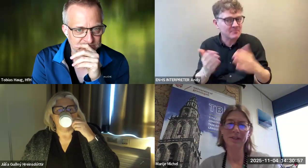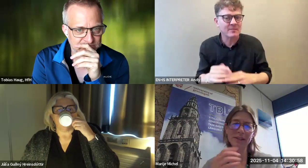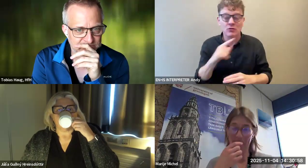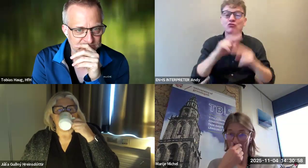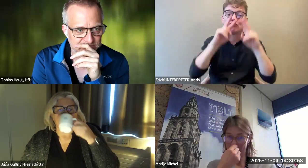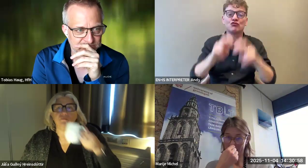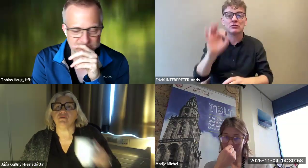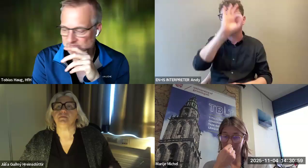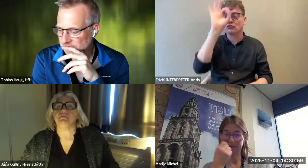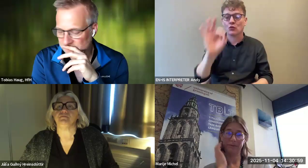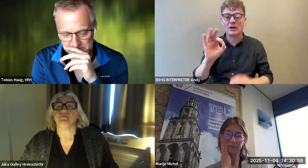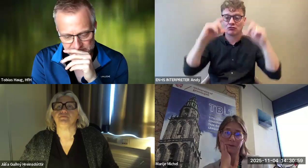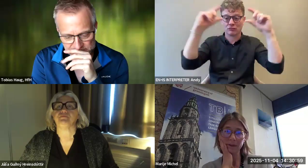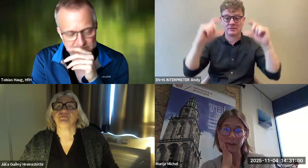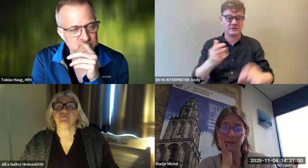research questions.